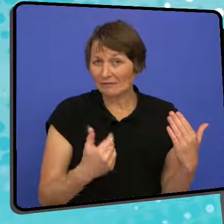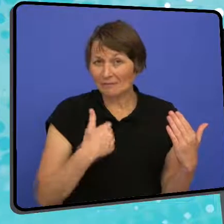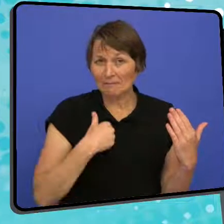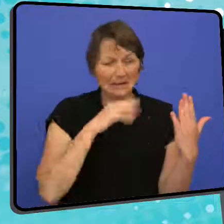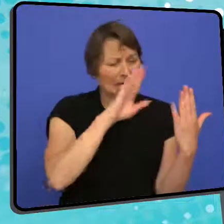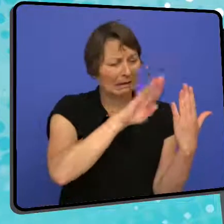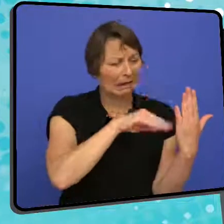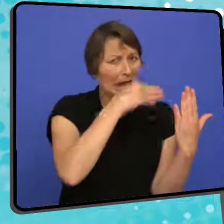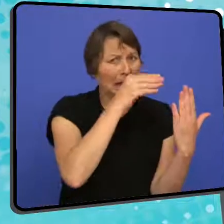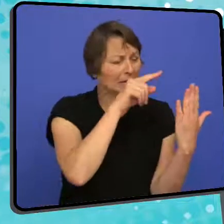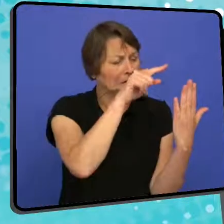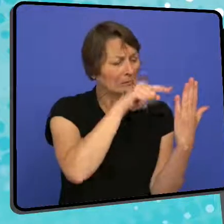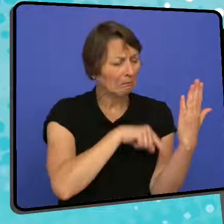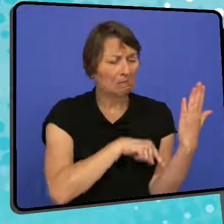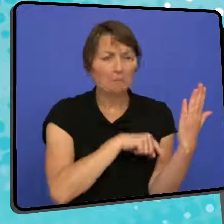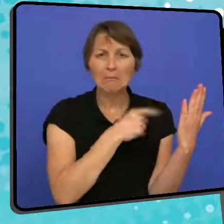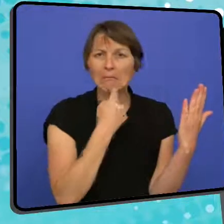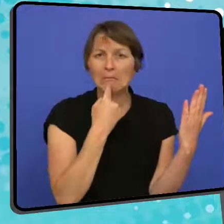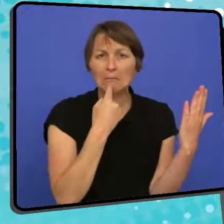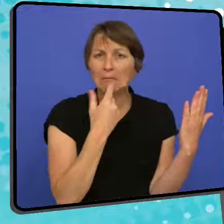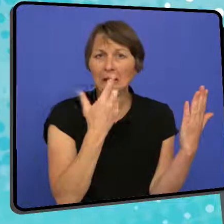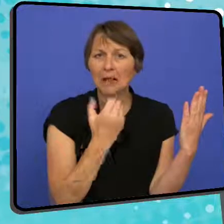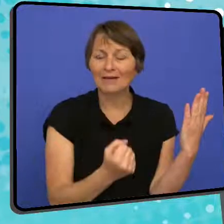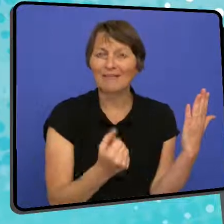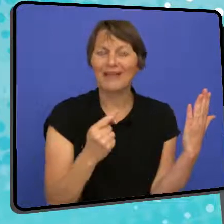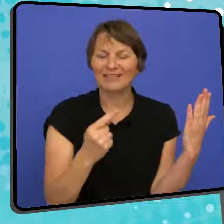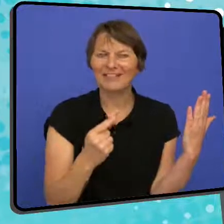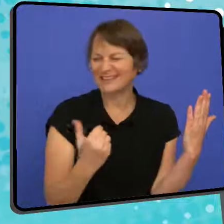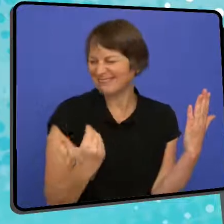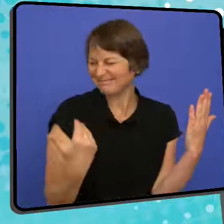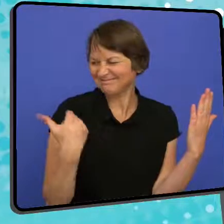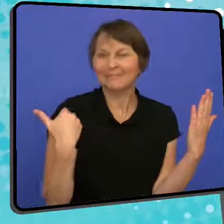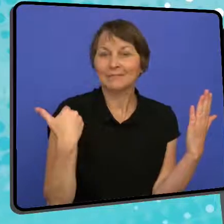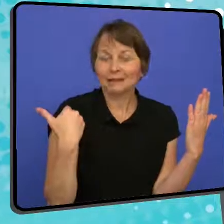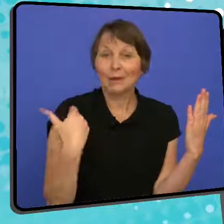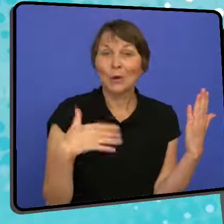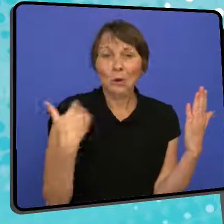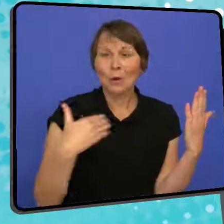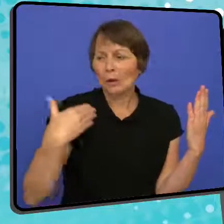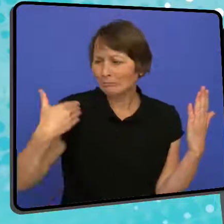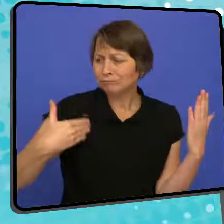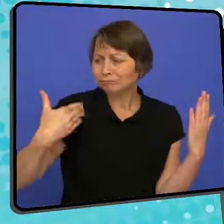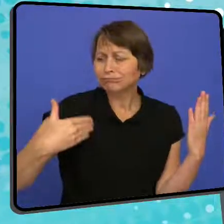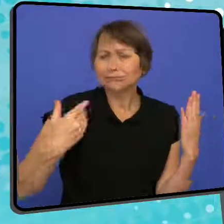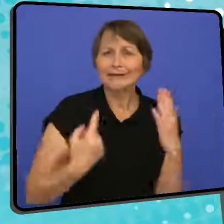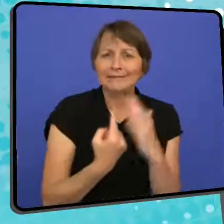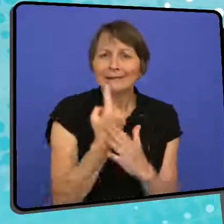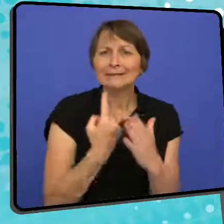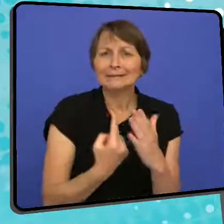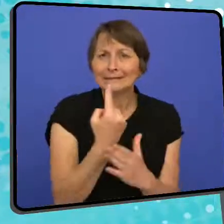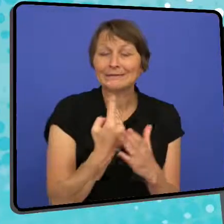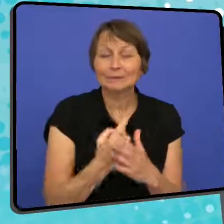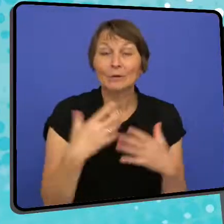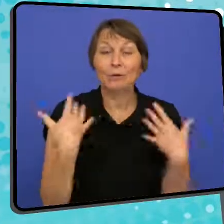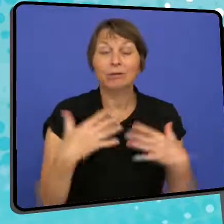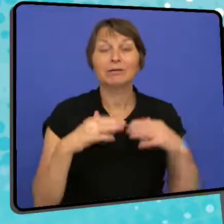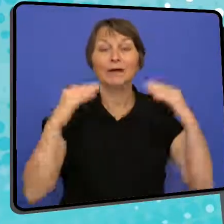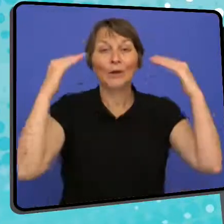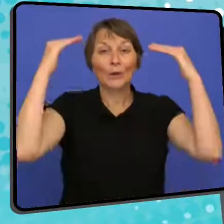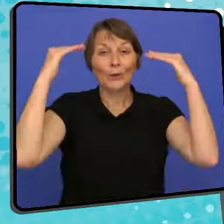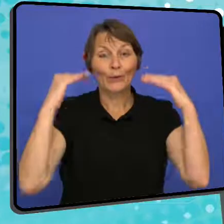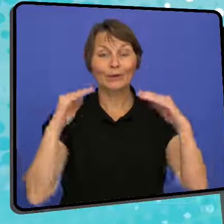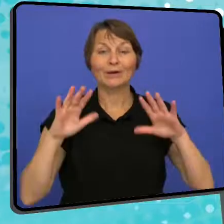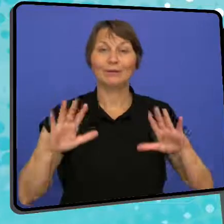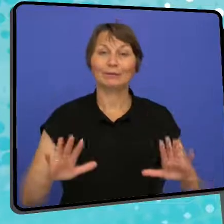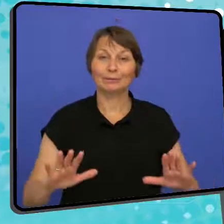calendar to mention. I think everyone's recovering after there's been quite a few, hasn't there, sort of quite quickly. Yeah, I